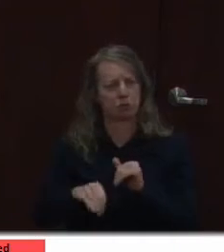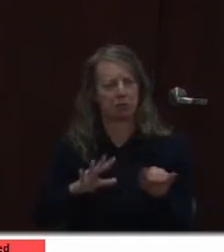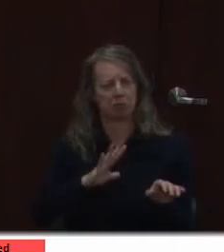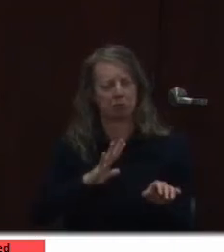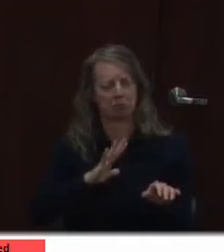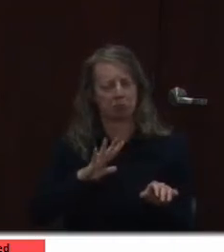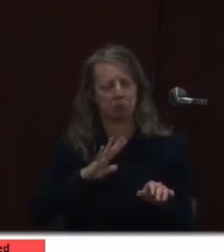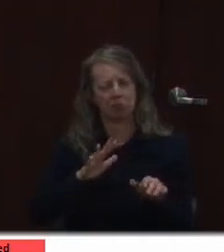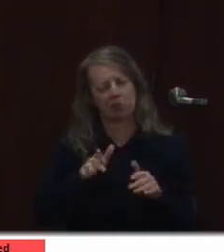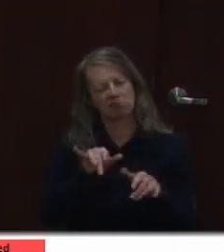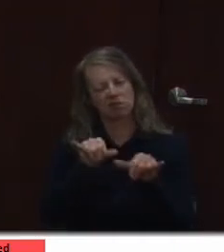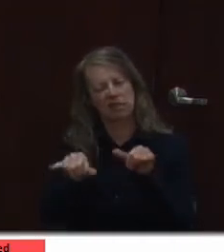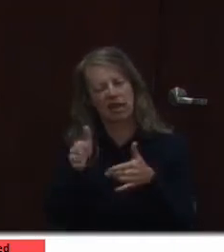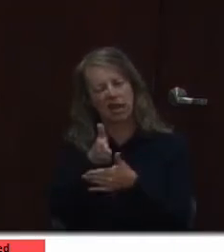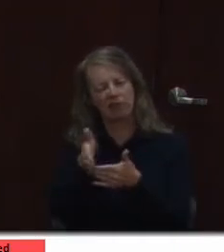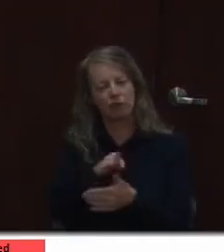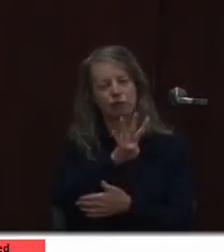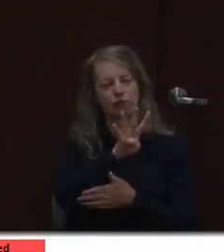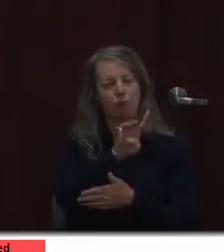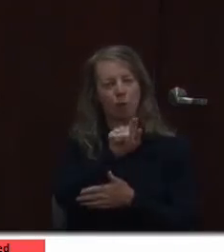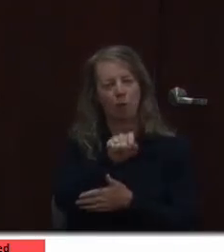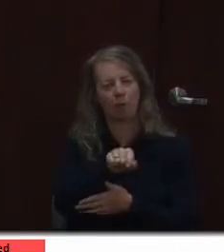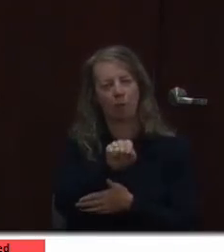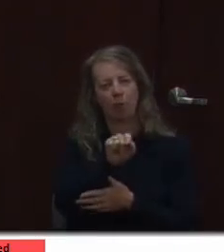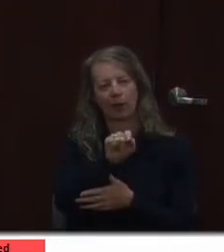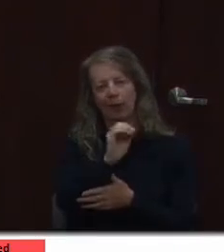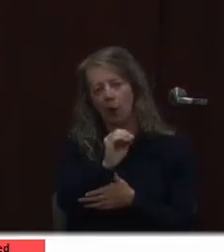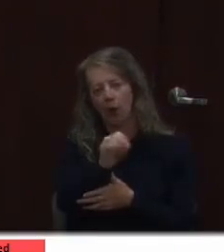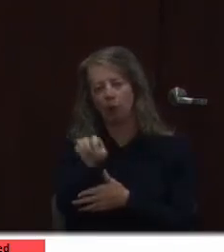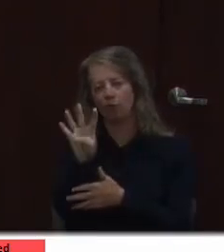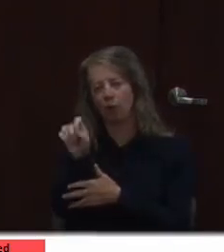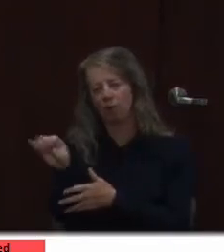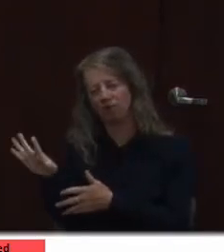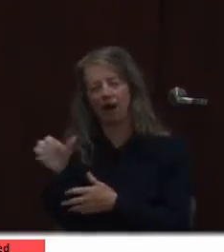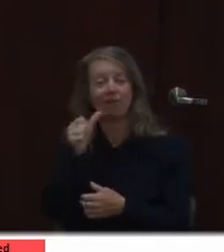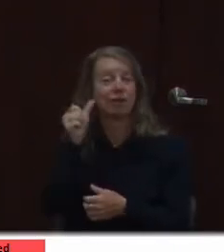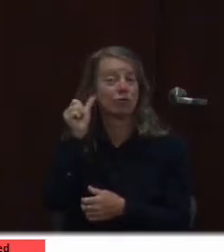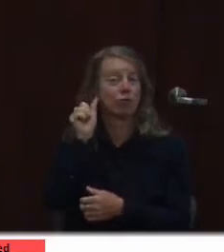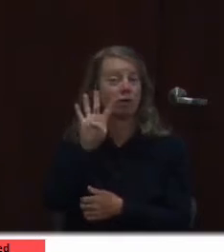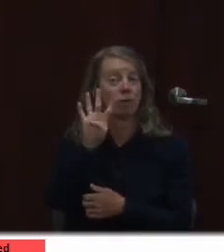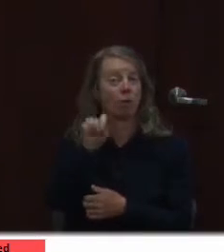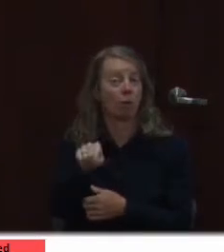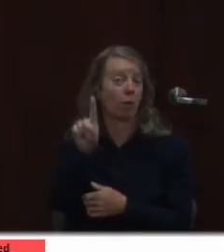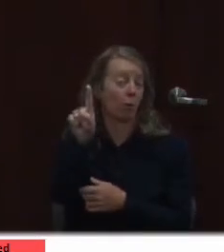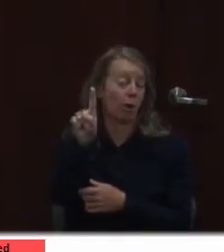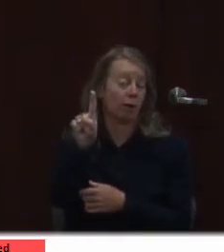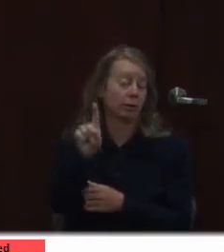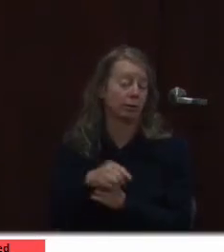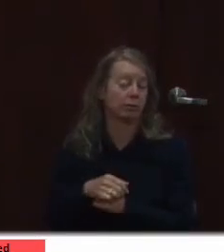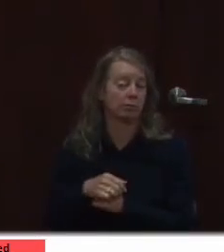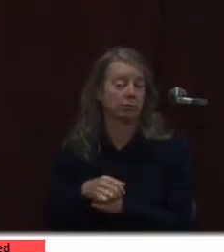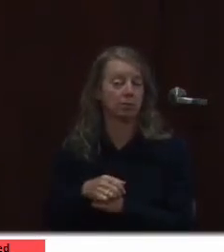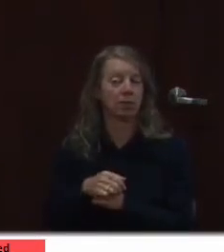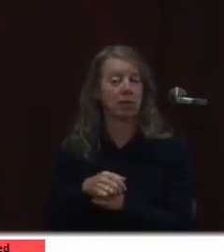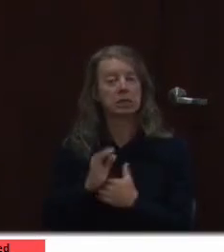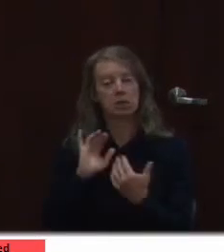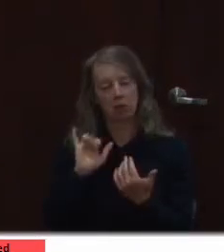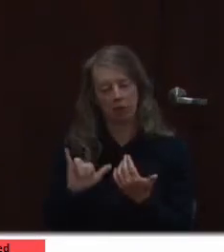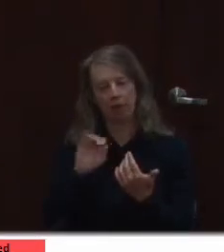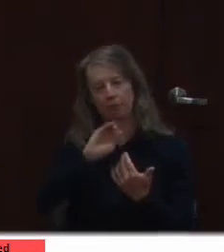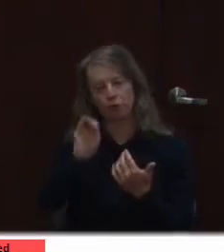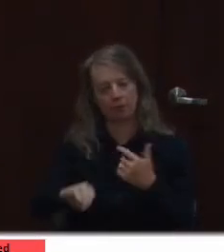that 4 to 4.5 range. Yesterday it was 4.1 when we pulled the data for the week to week. So that actually saw a